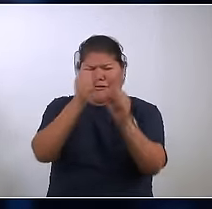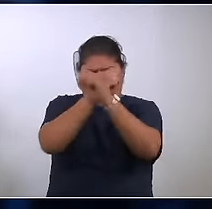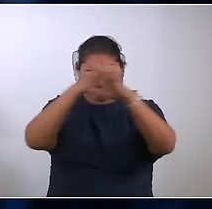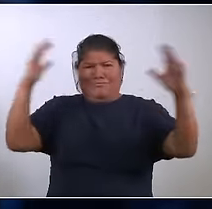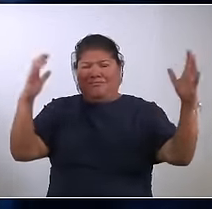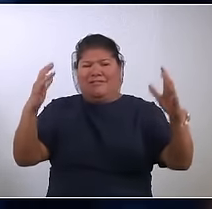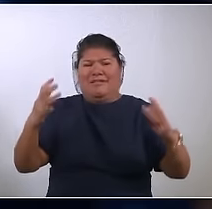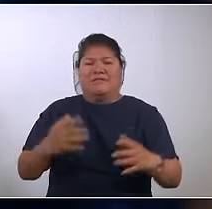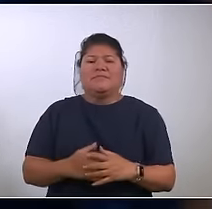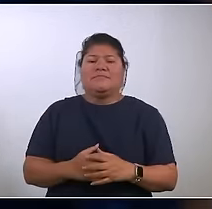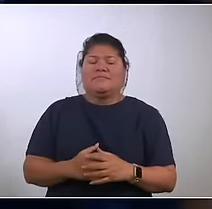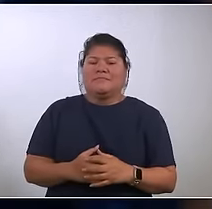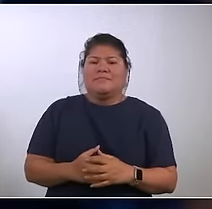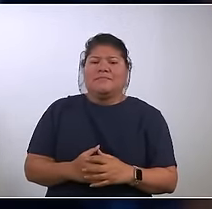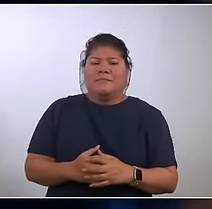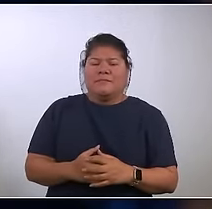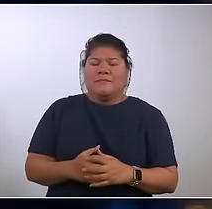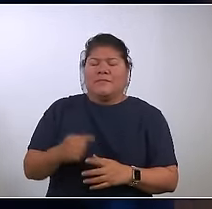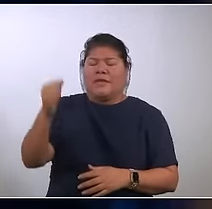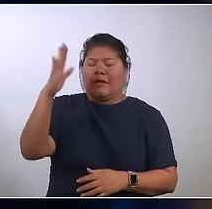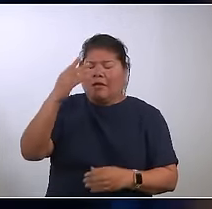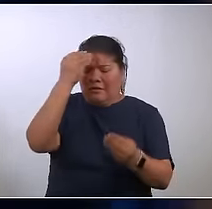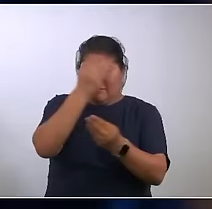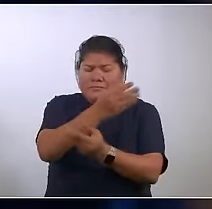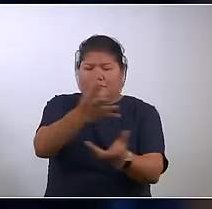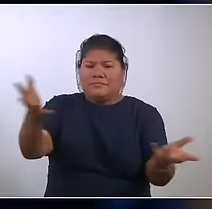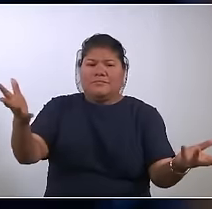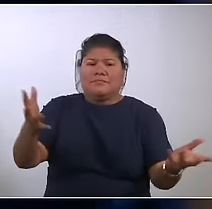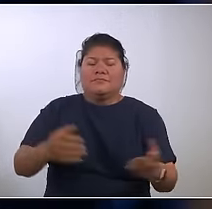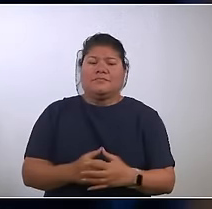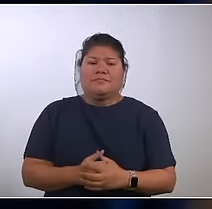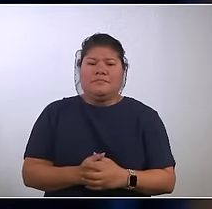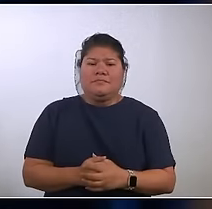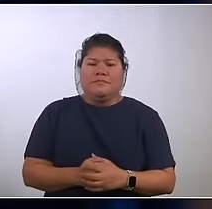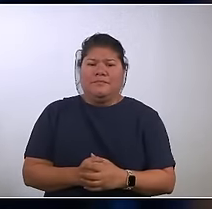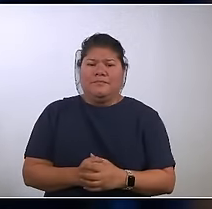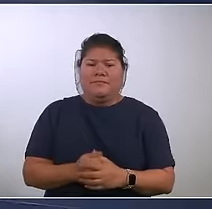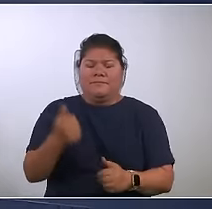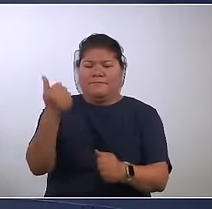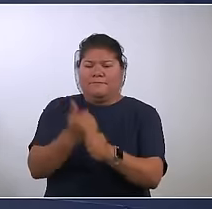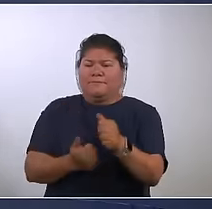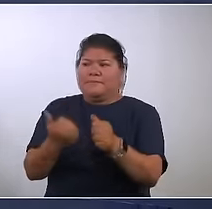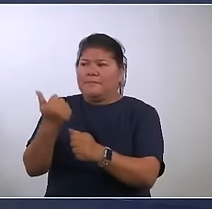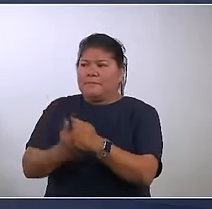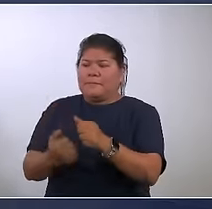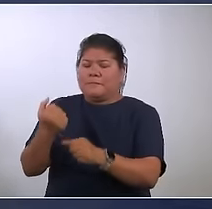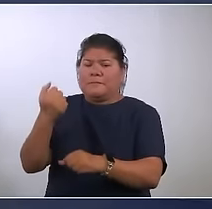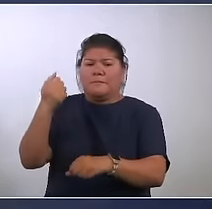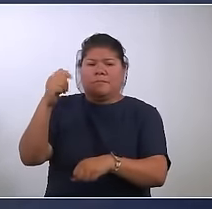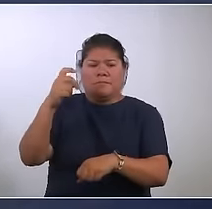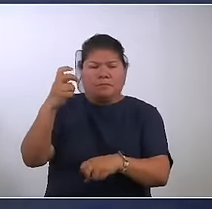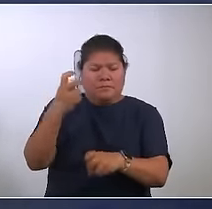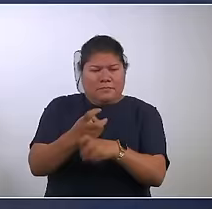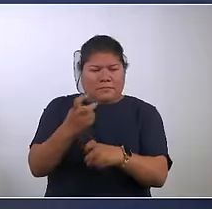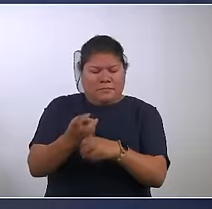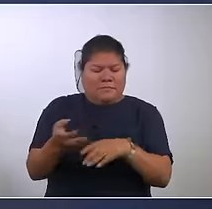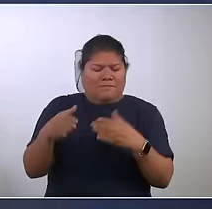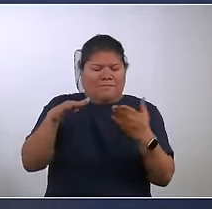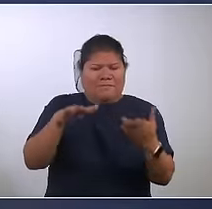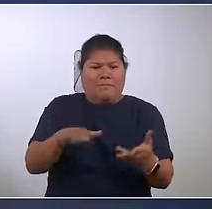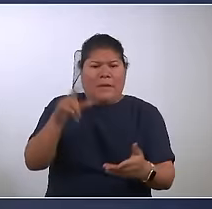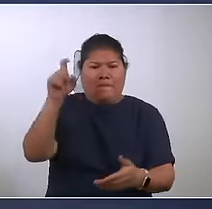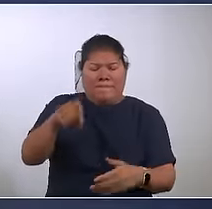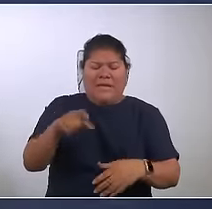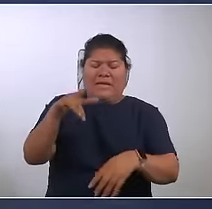can imagine. El Señor está diciendo esto. The Lord is saying this. Cada hueso muerto, every dead bone,